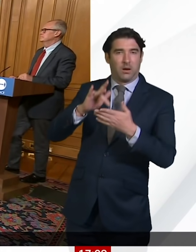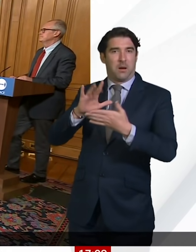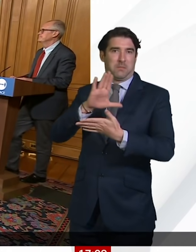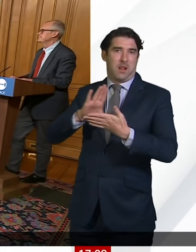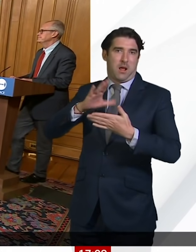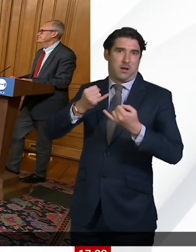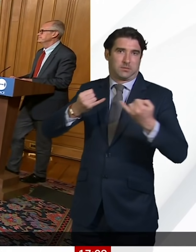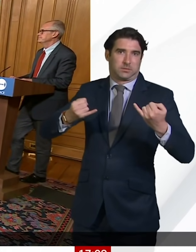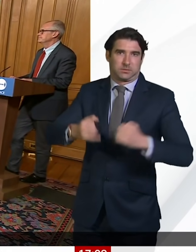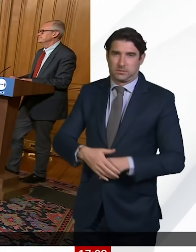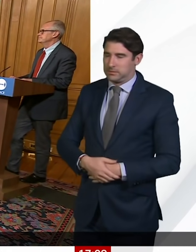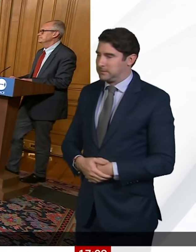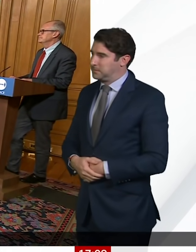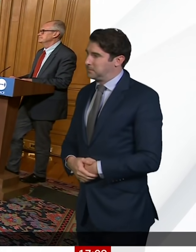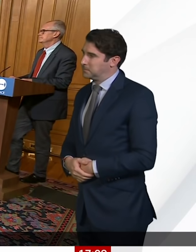slide, please.